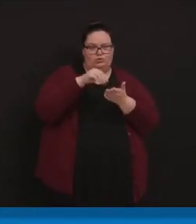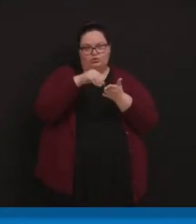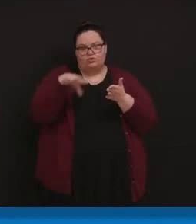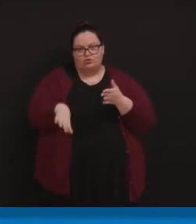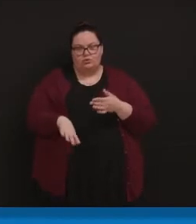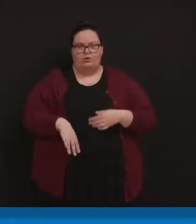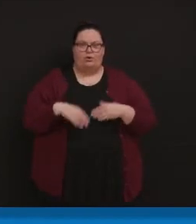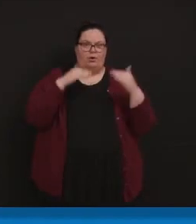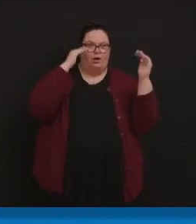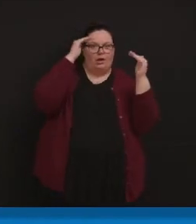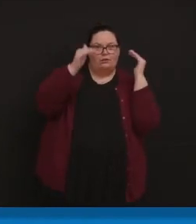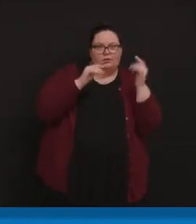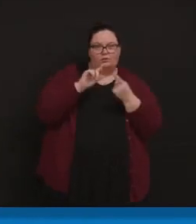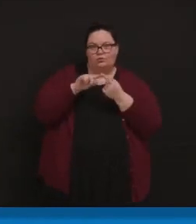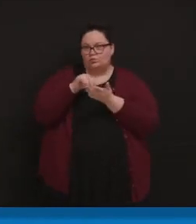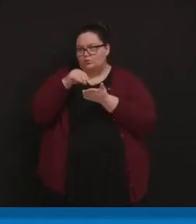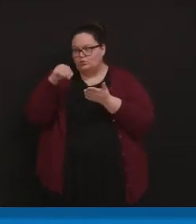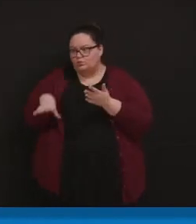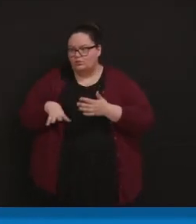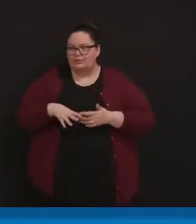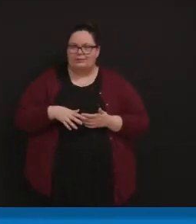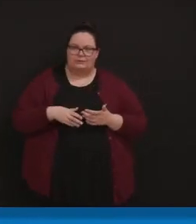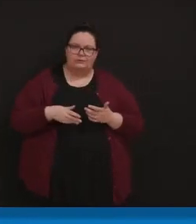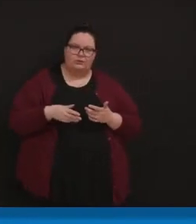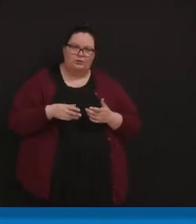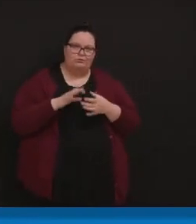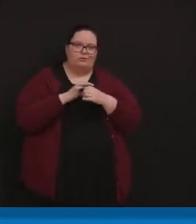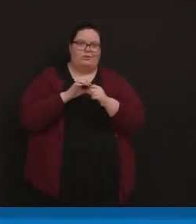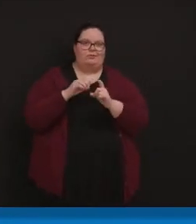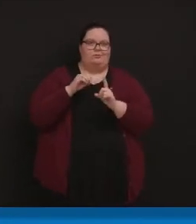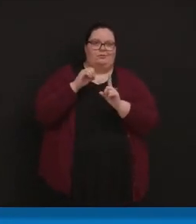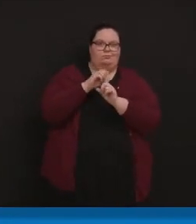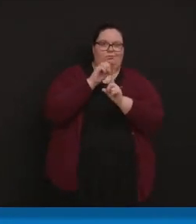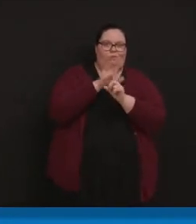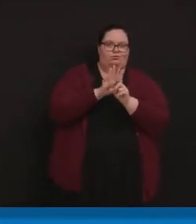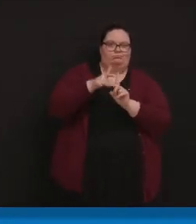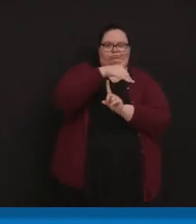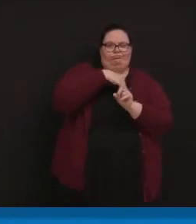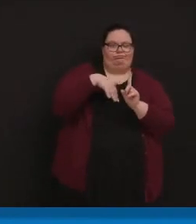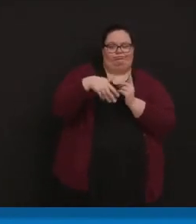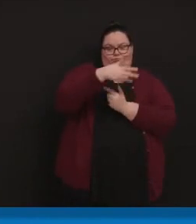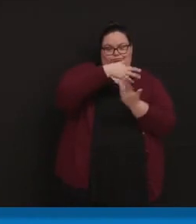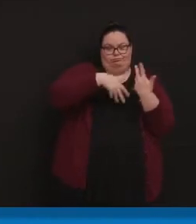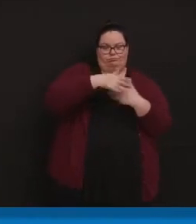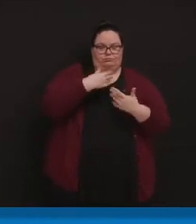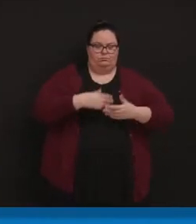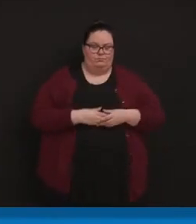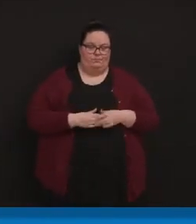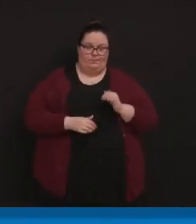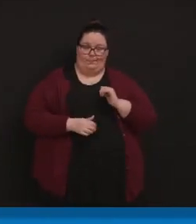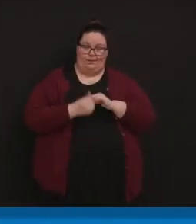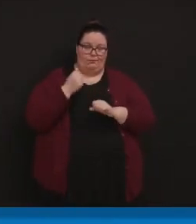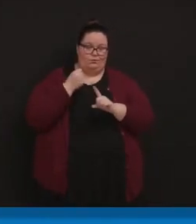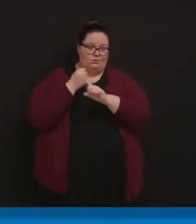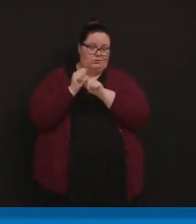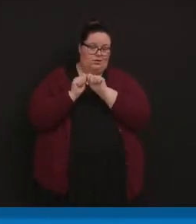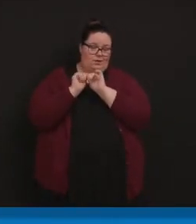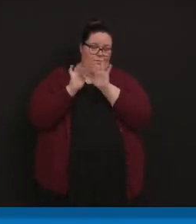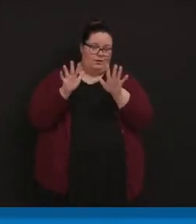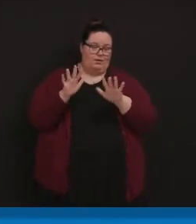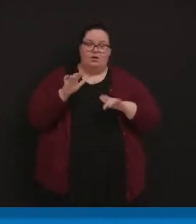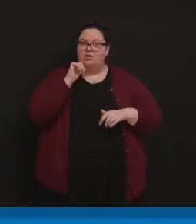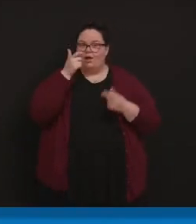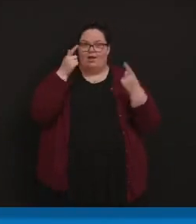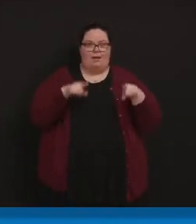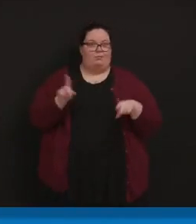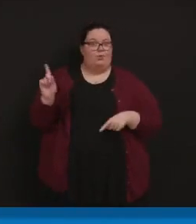student, we probably would be able to qualify that with the exposure setting, because sometimes, actually almost all the outbreaks, the exposures happened